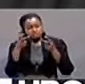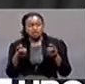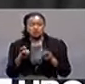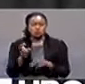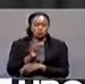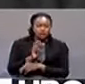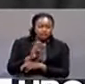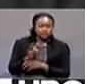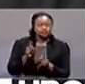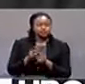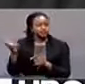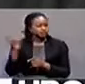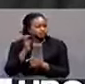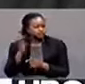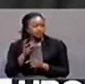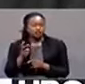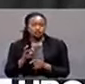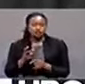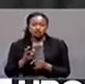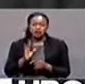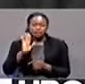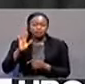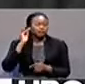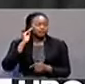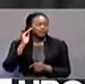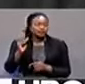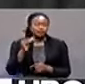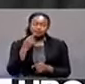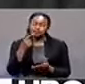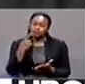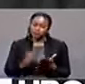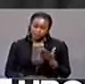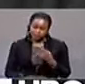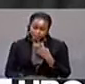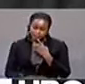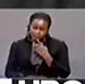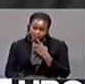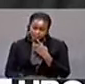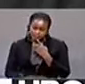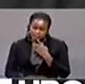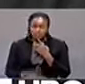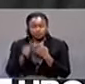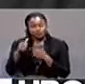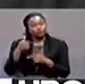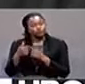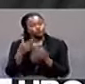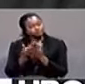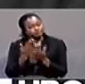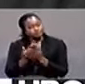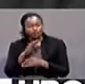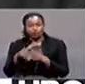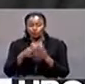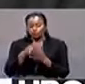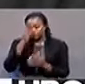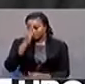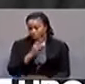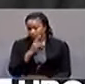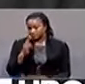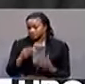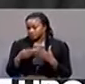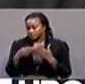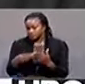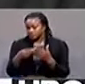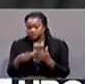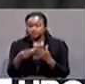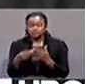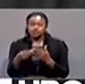listened to him. One of his last messages was, and he was calling upon all religious leaders